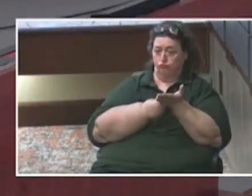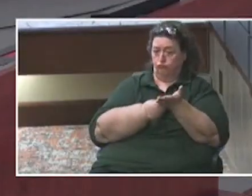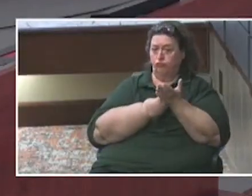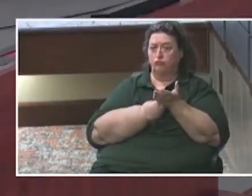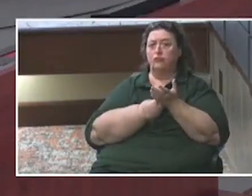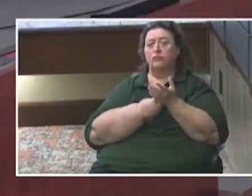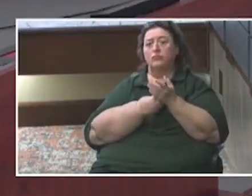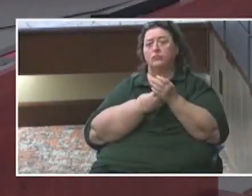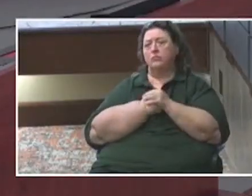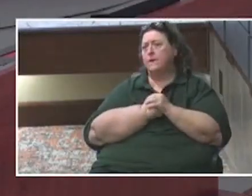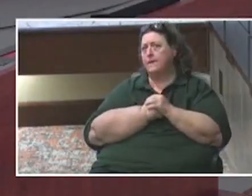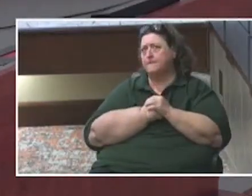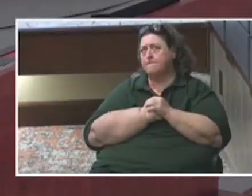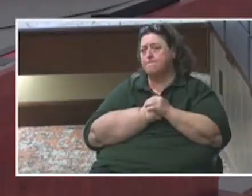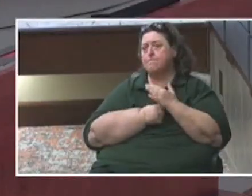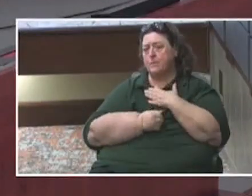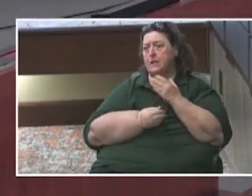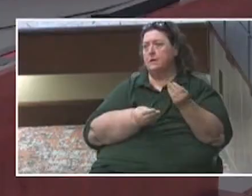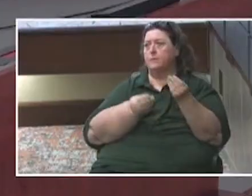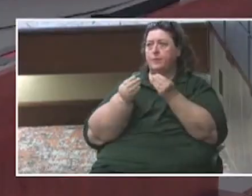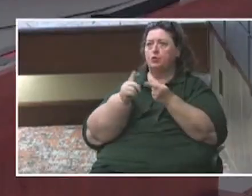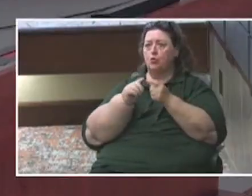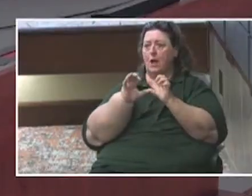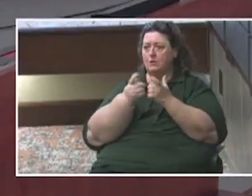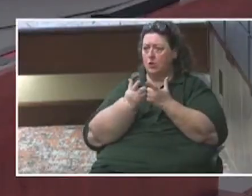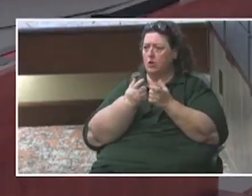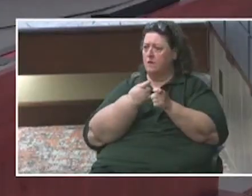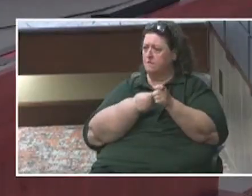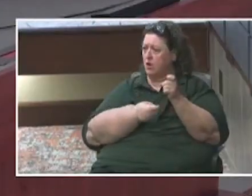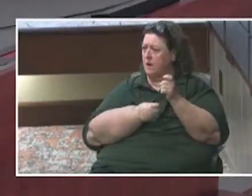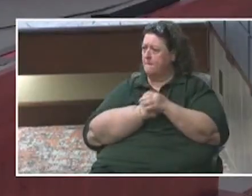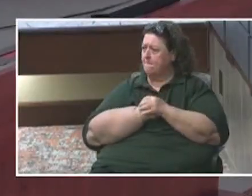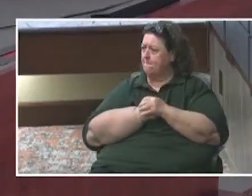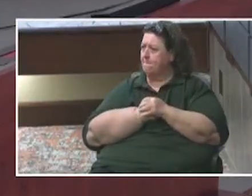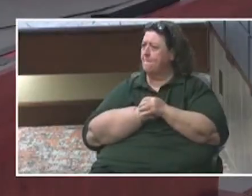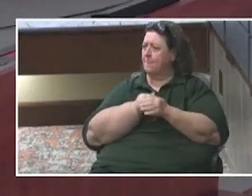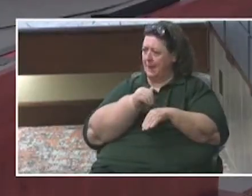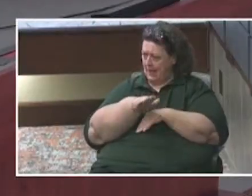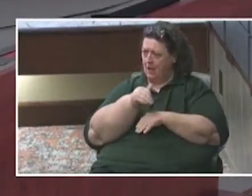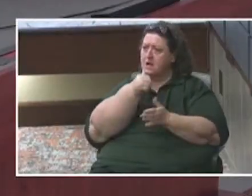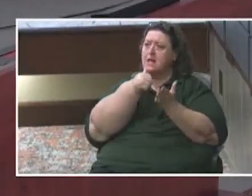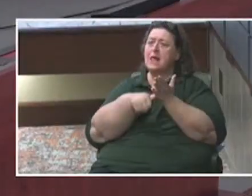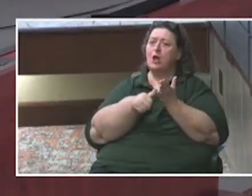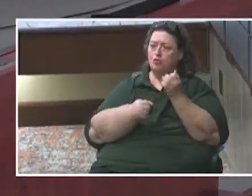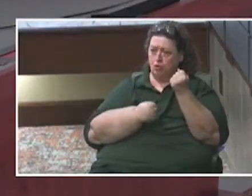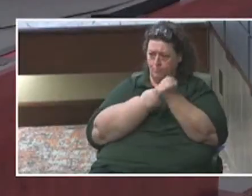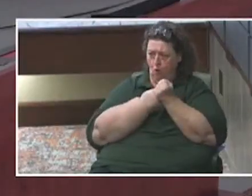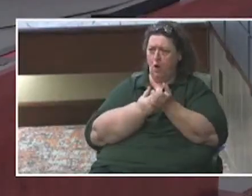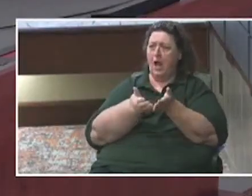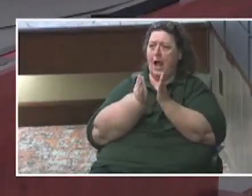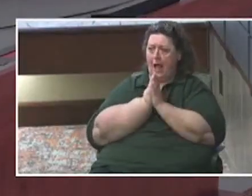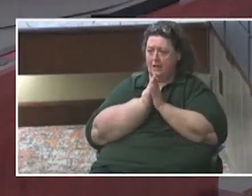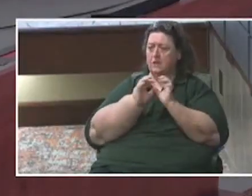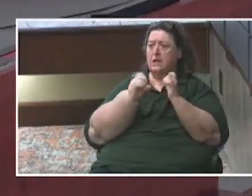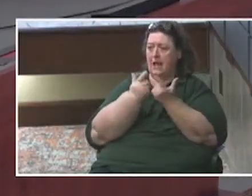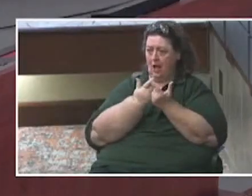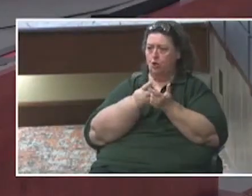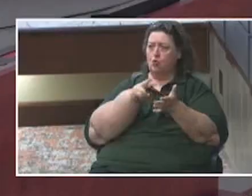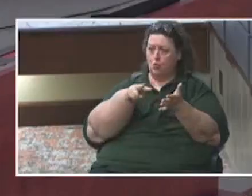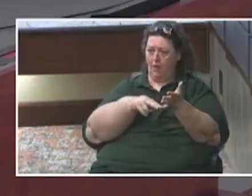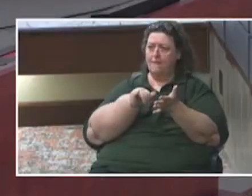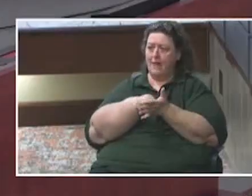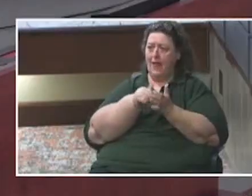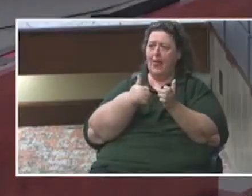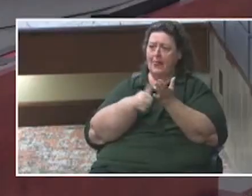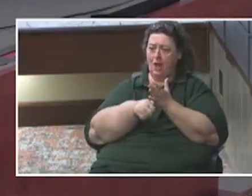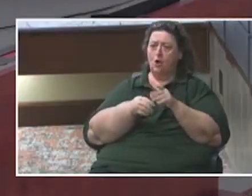of support that we're pleased to present to council from Representative Pete Sessions. So I believe that's been provided to you all. But other than that,